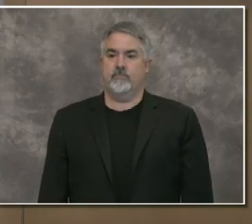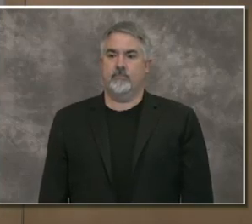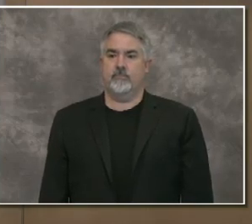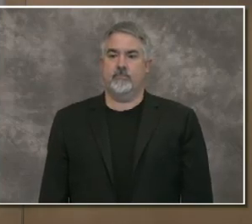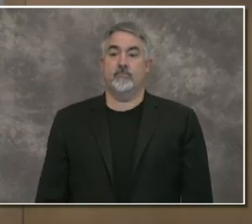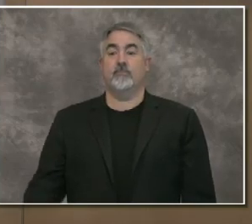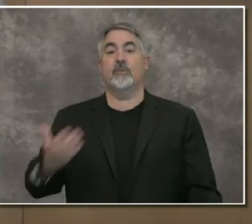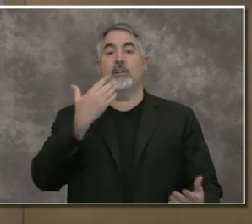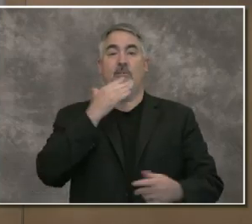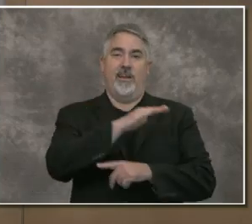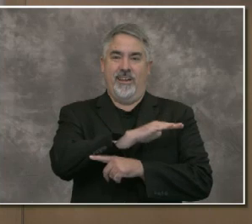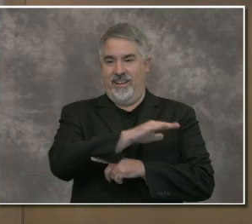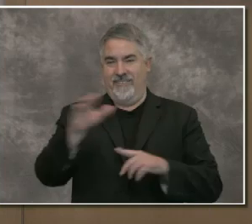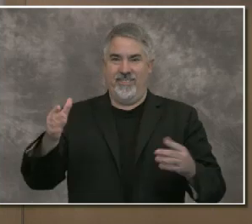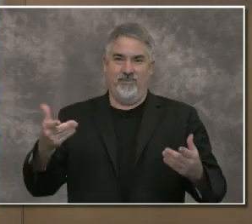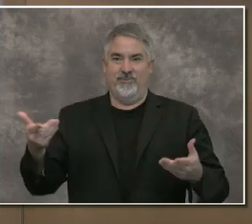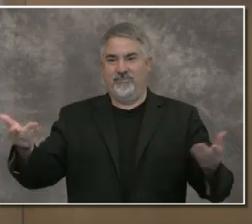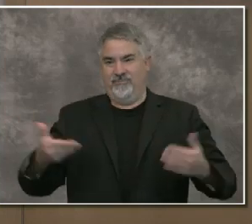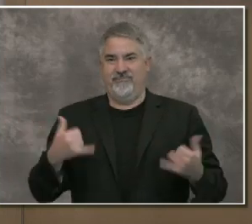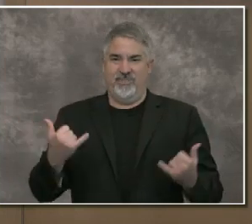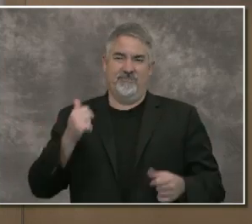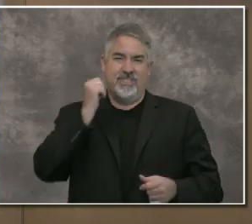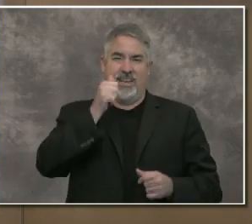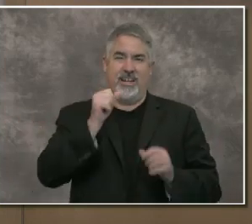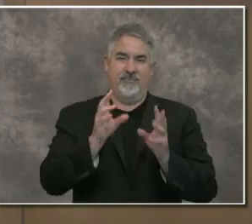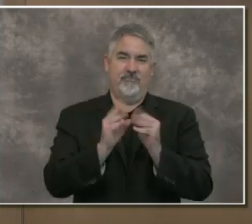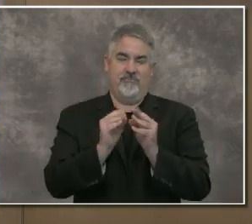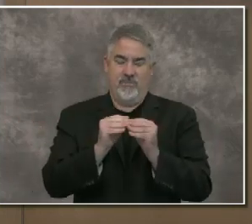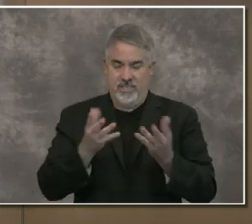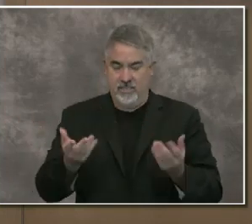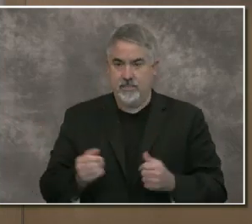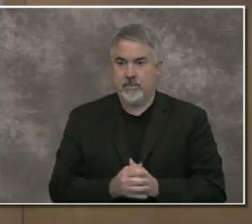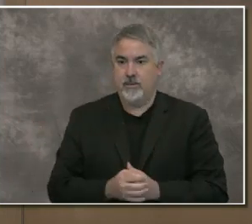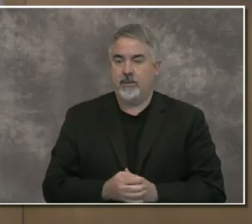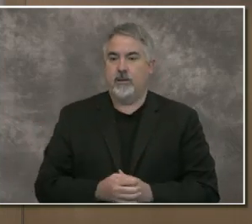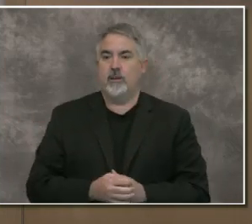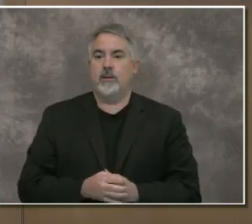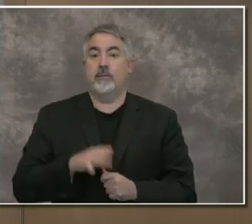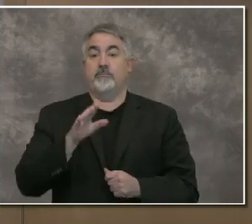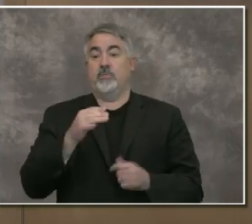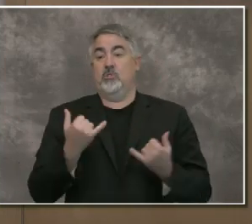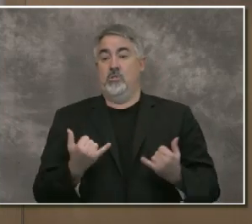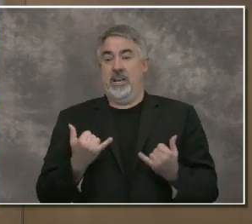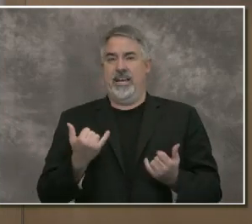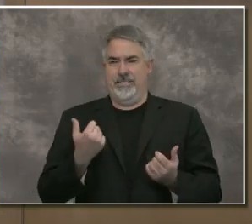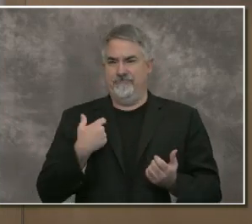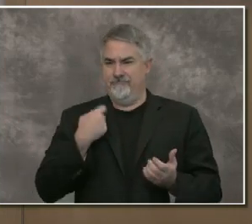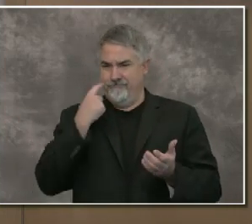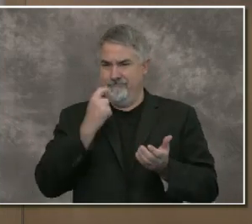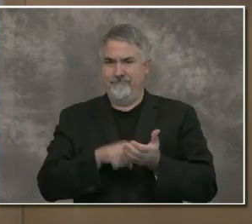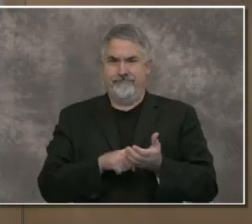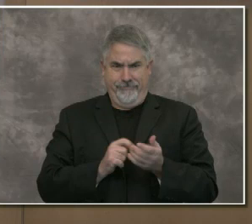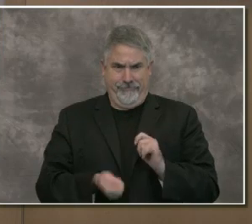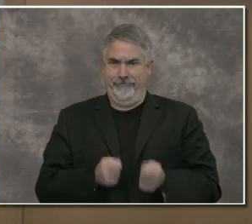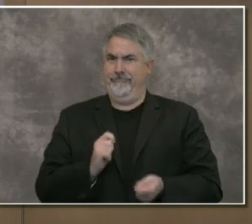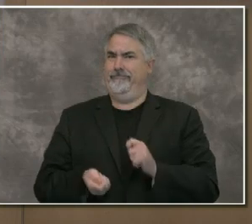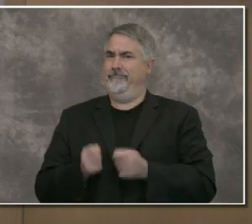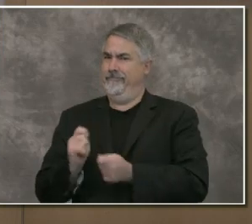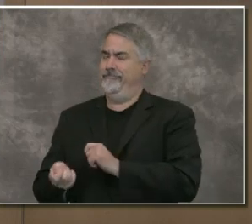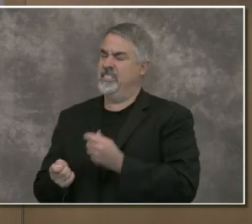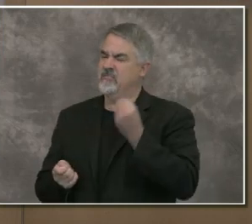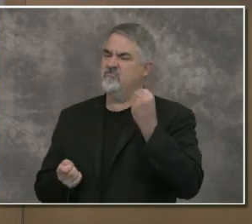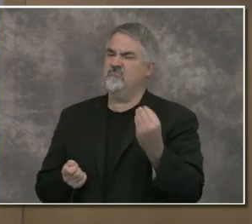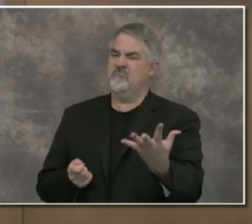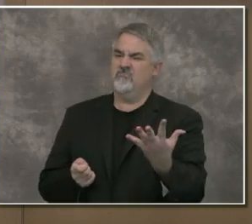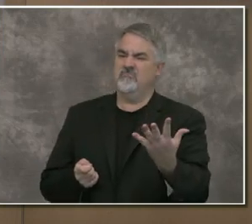Good afternoon and welcome to our daily media briefing. You know, as we've seen, there's been a lot of changes going on. Our regular lives and